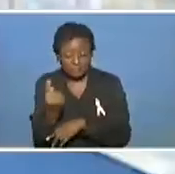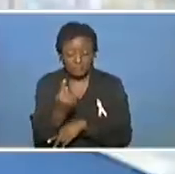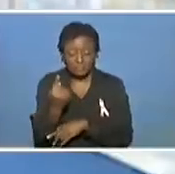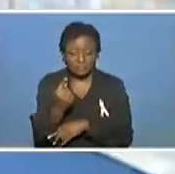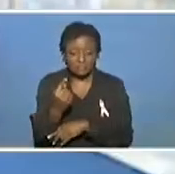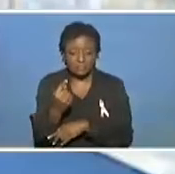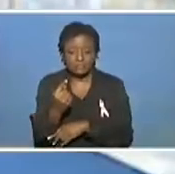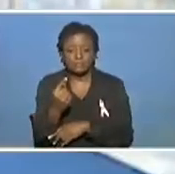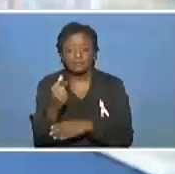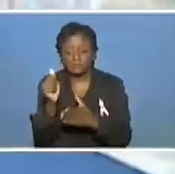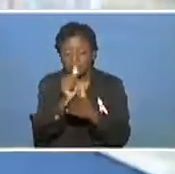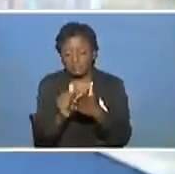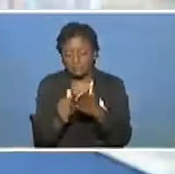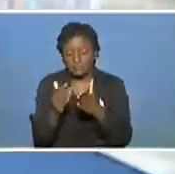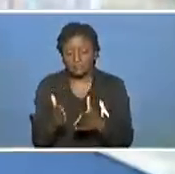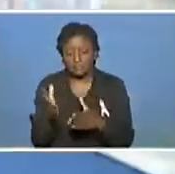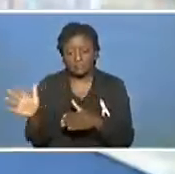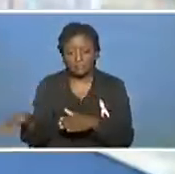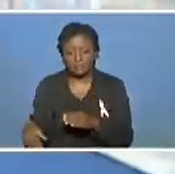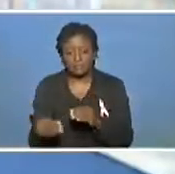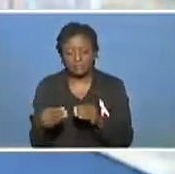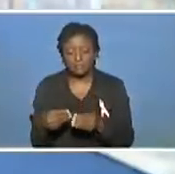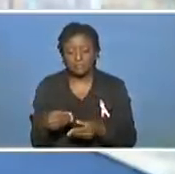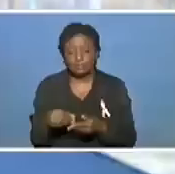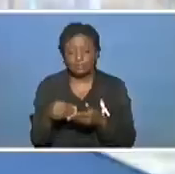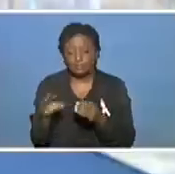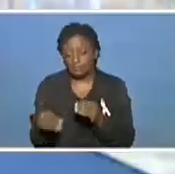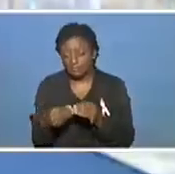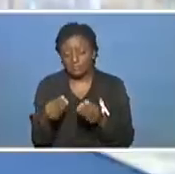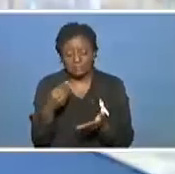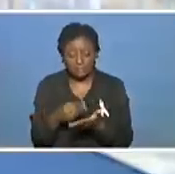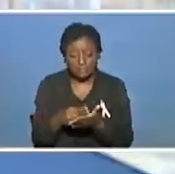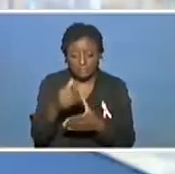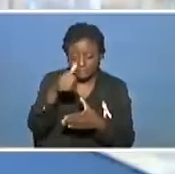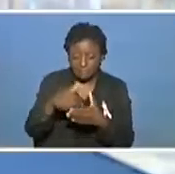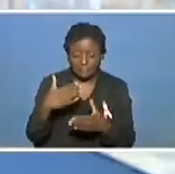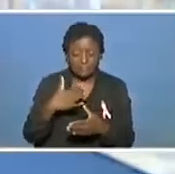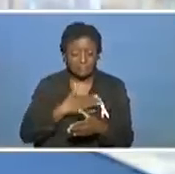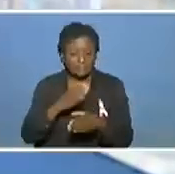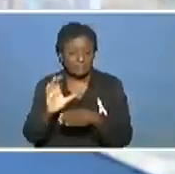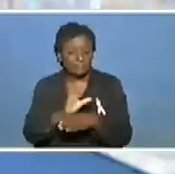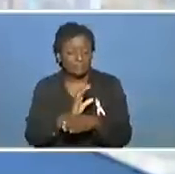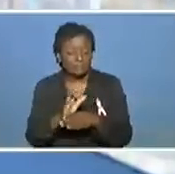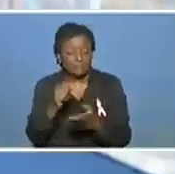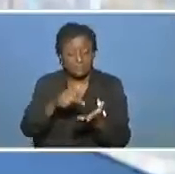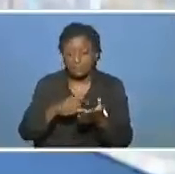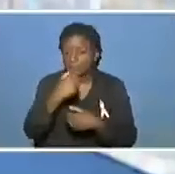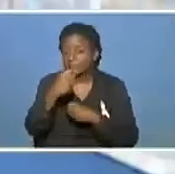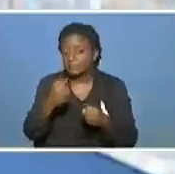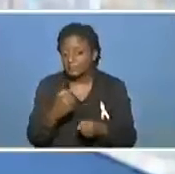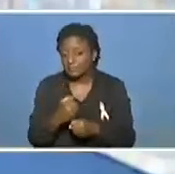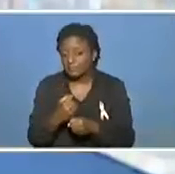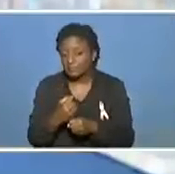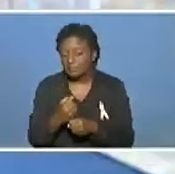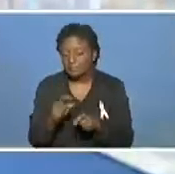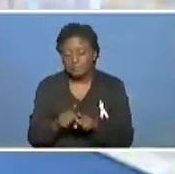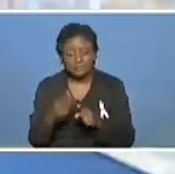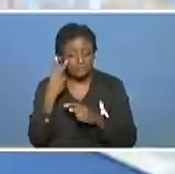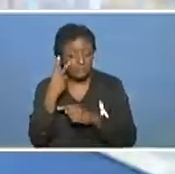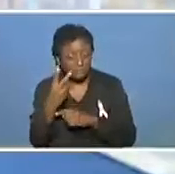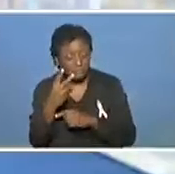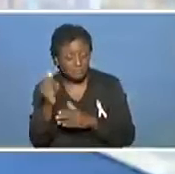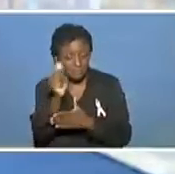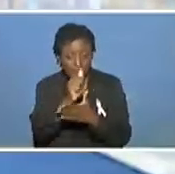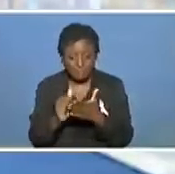they've injected money into my career through these types of partnerships. So this particular year, as we continue to see the art and the culture grow,